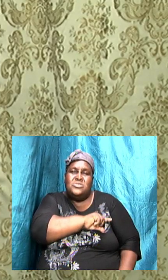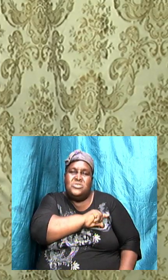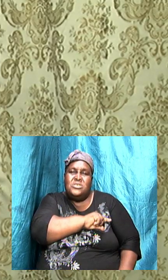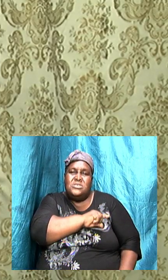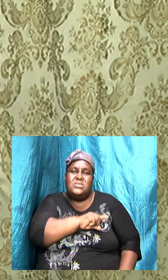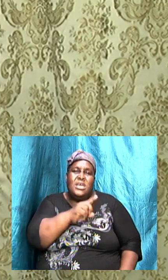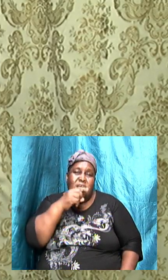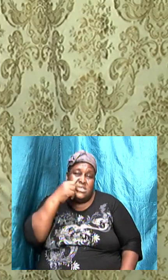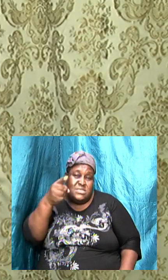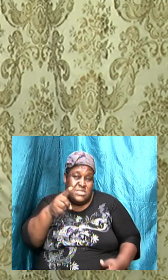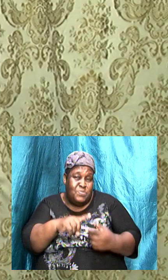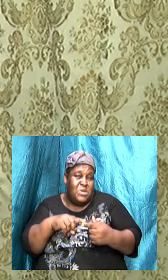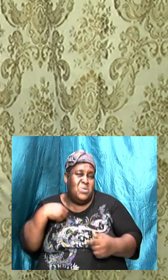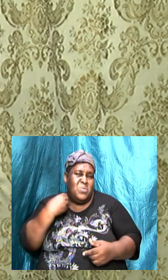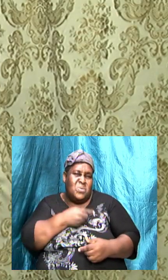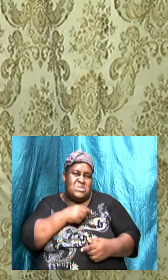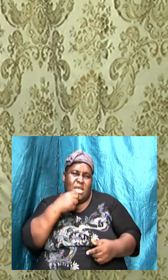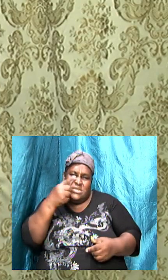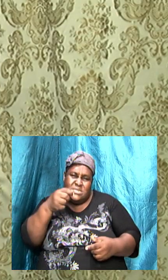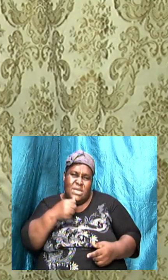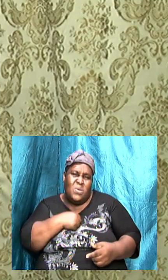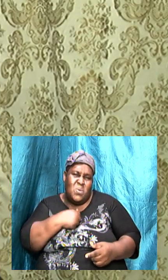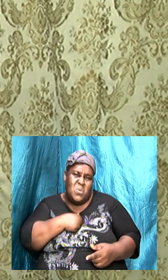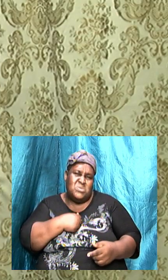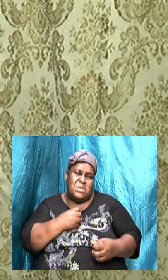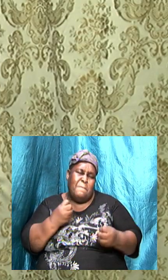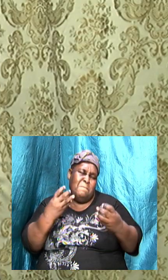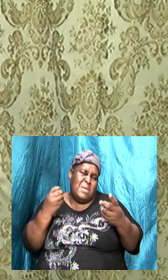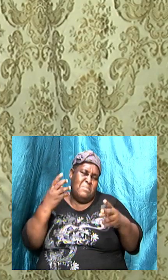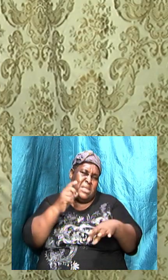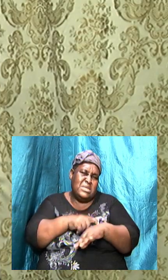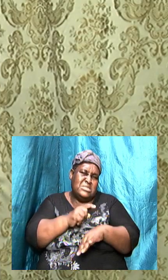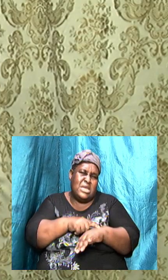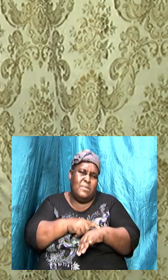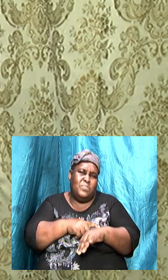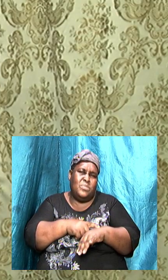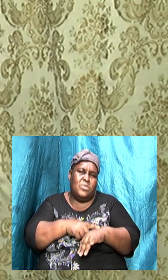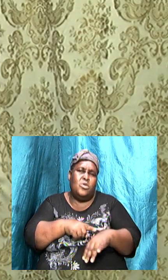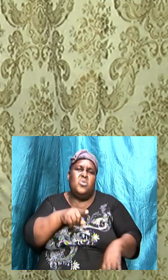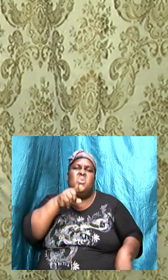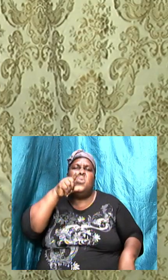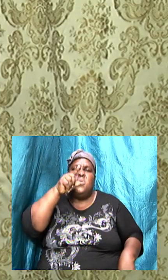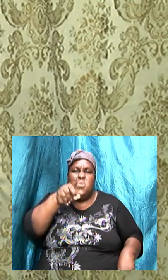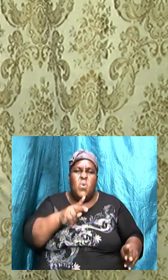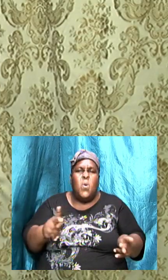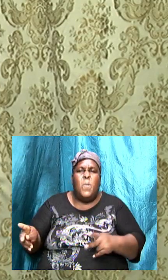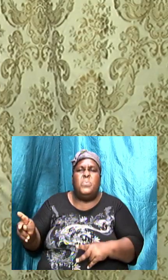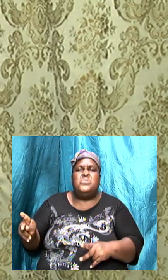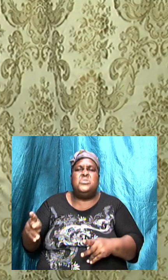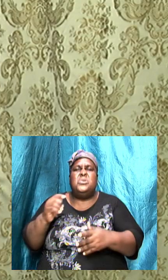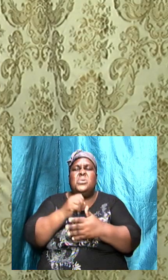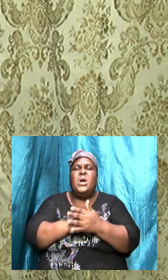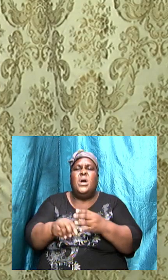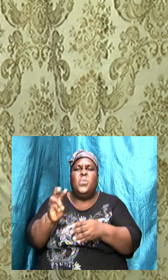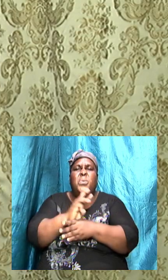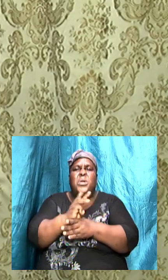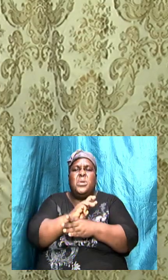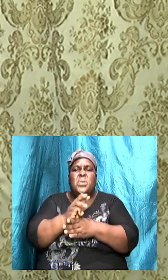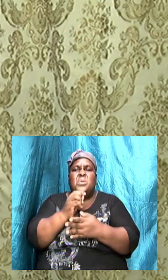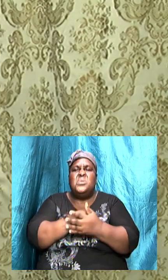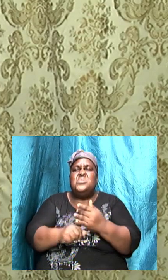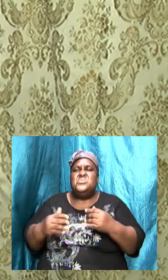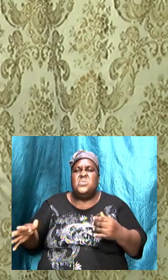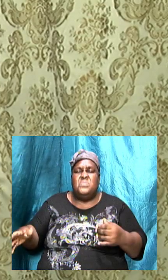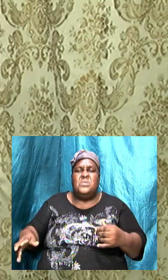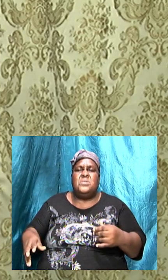us many times. I challenge any man and any woman, you put on something that feels inappropriate and you walk out the road and something telling you